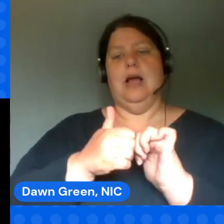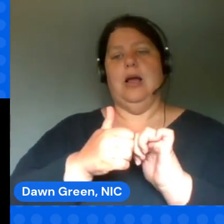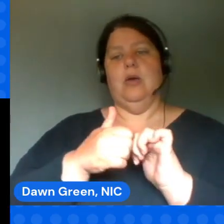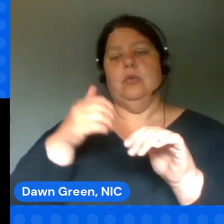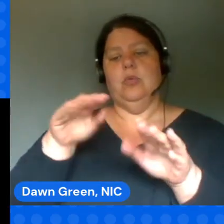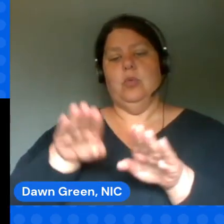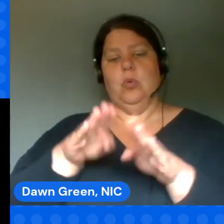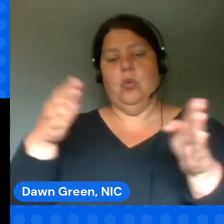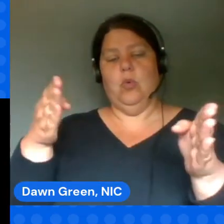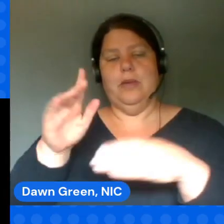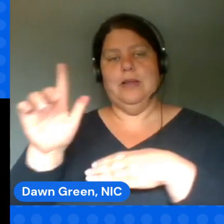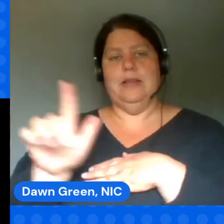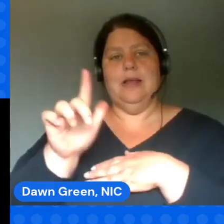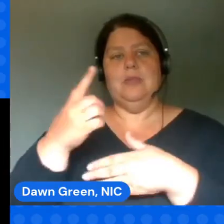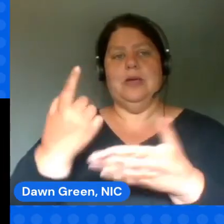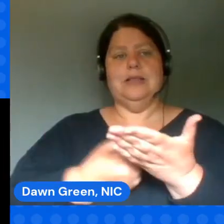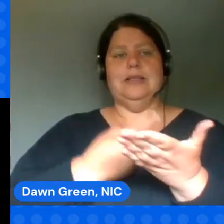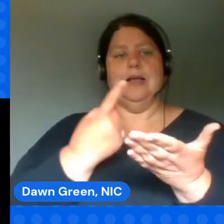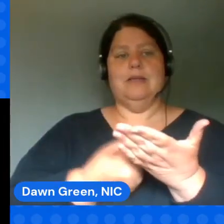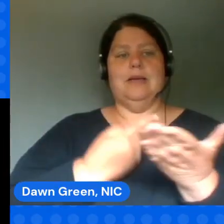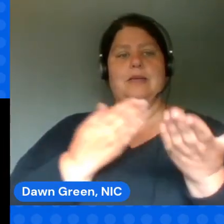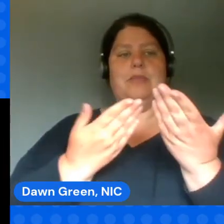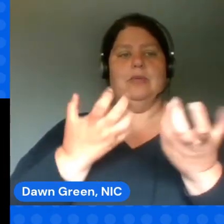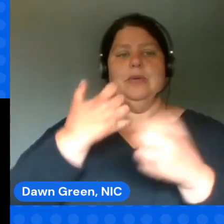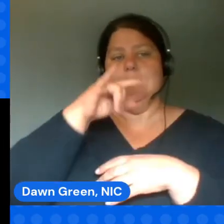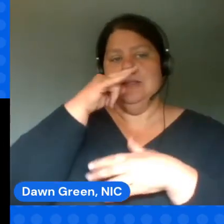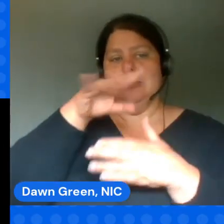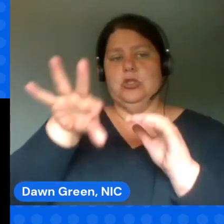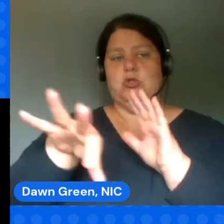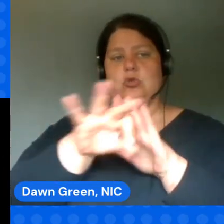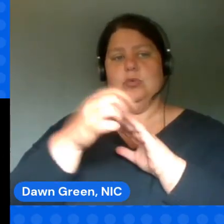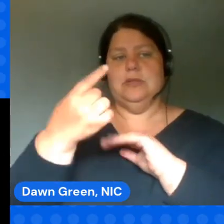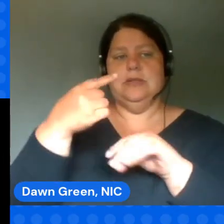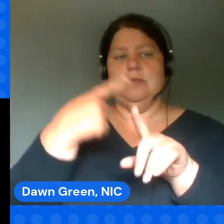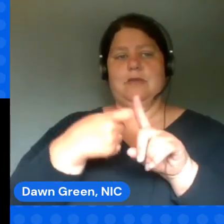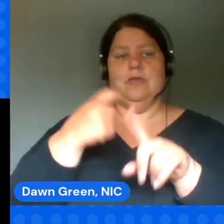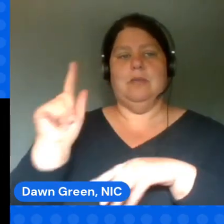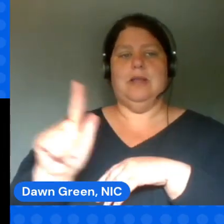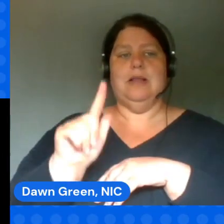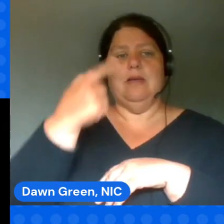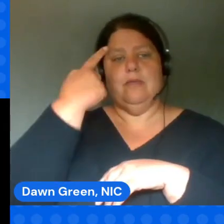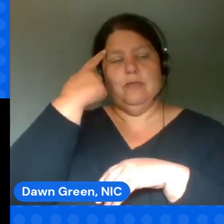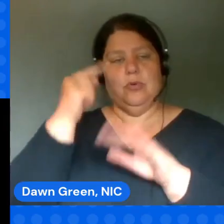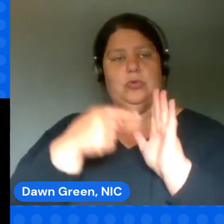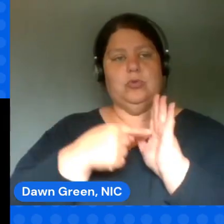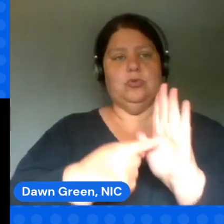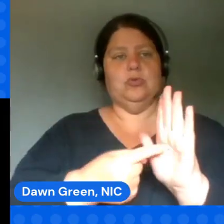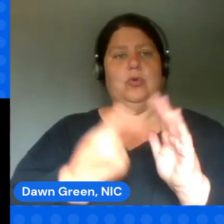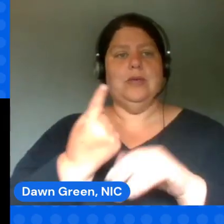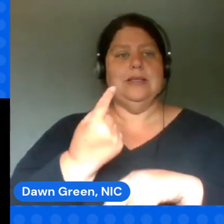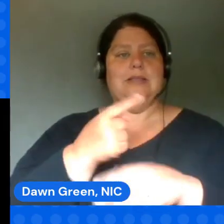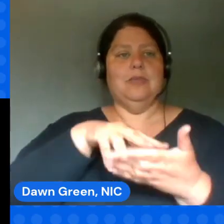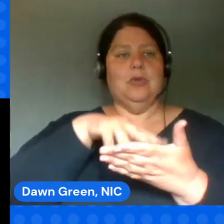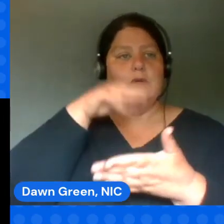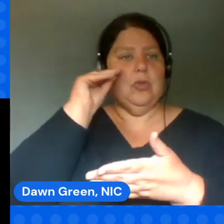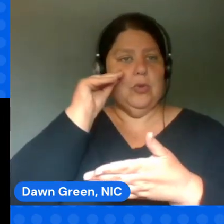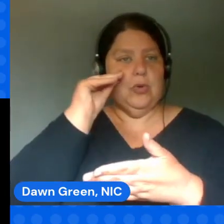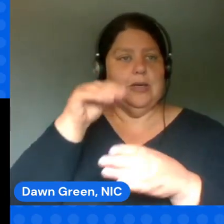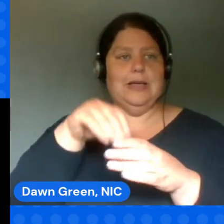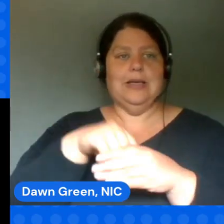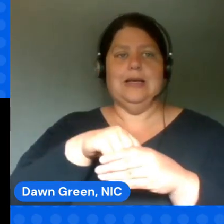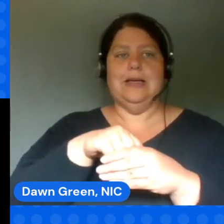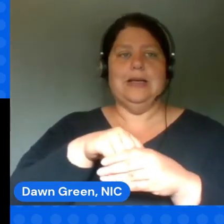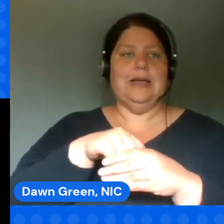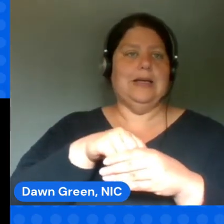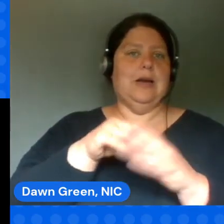sometimes they may want kids to just pick something from the library to demonstrate something that they learned, again, in a novel or a story that